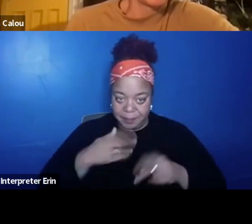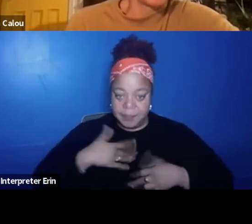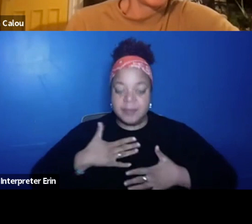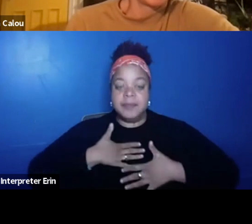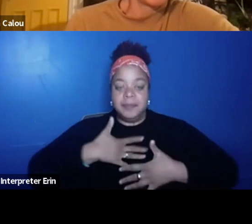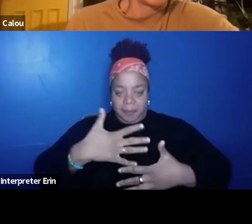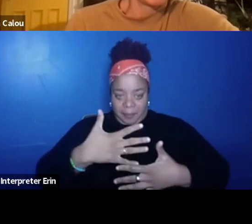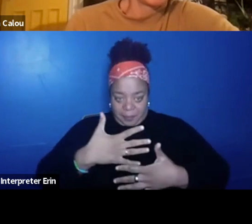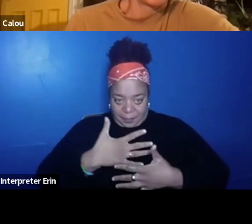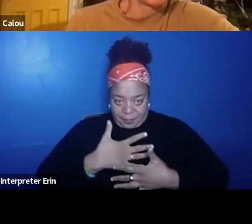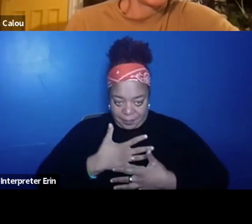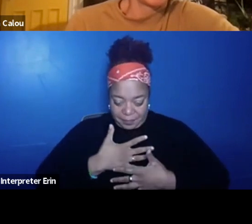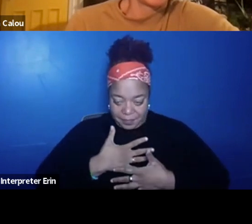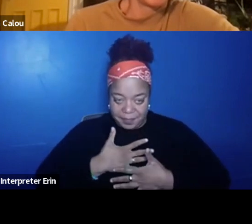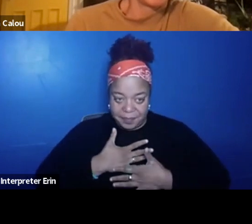pause to get myself together.